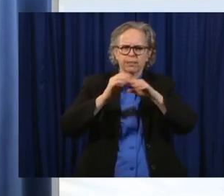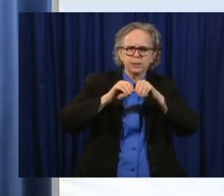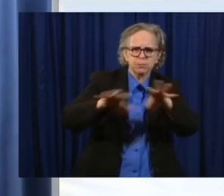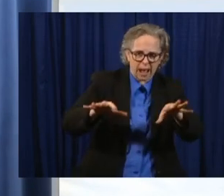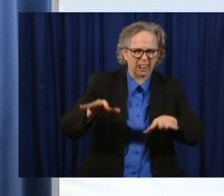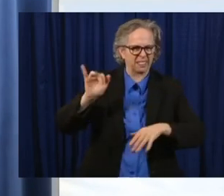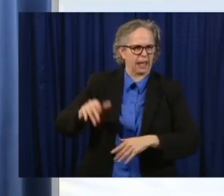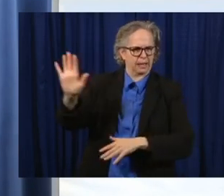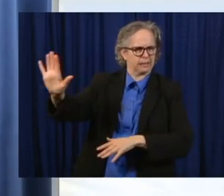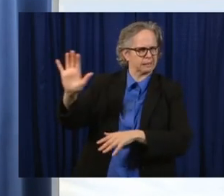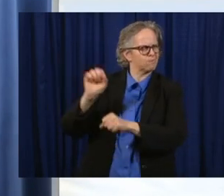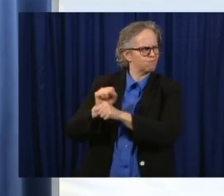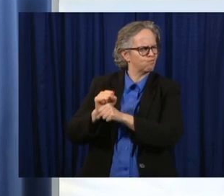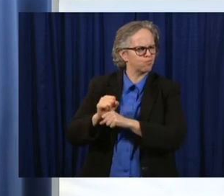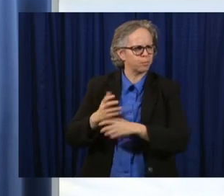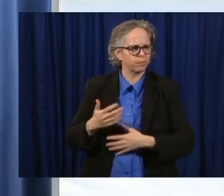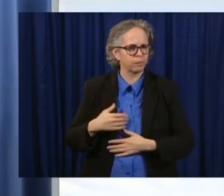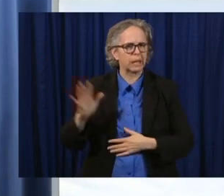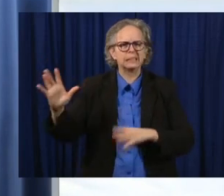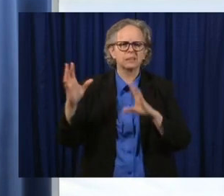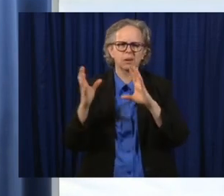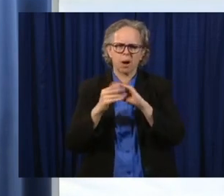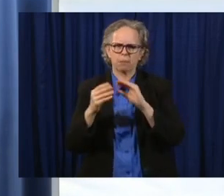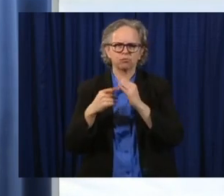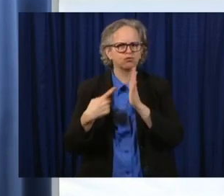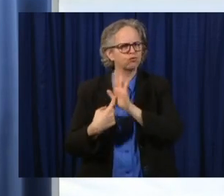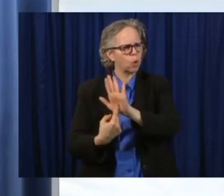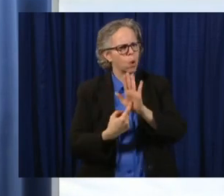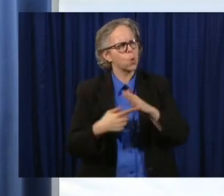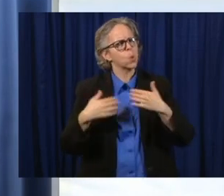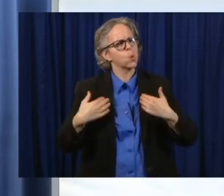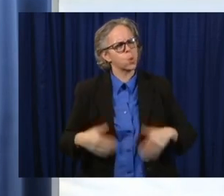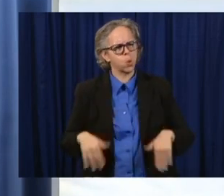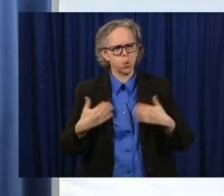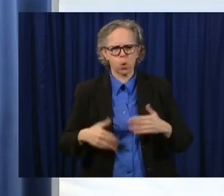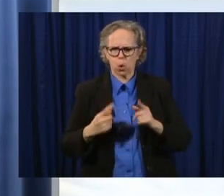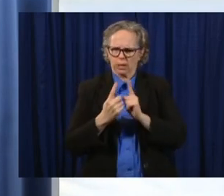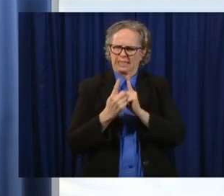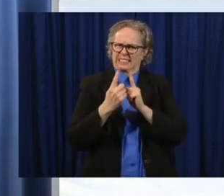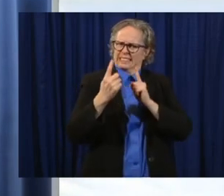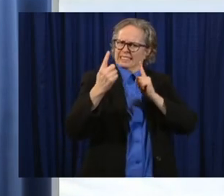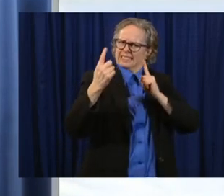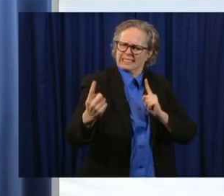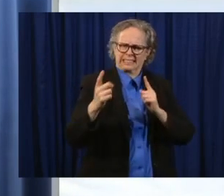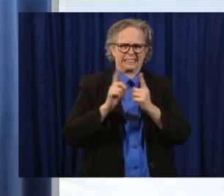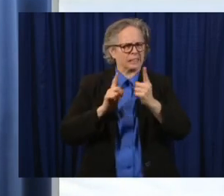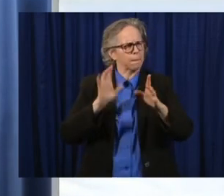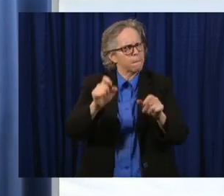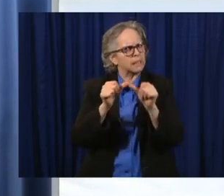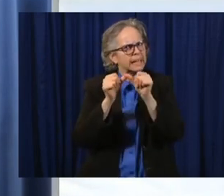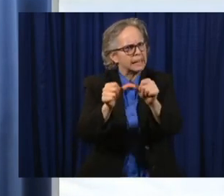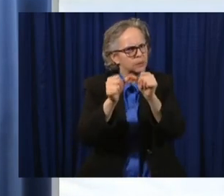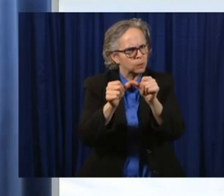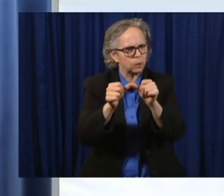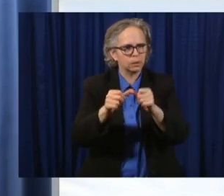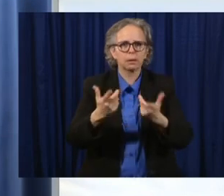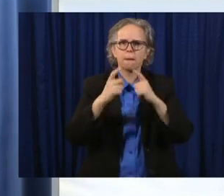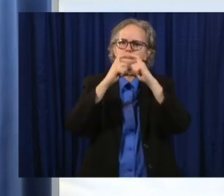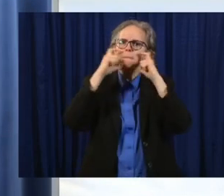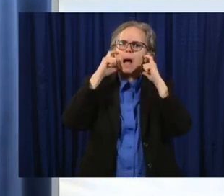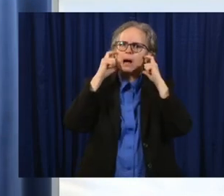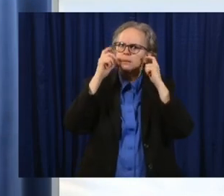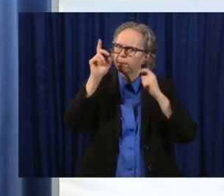how vital it is that we continue our efforts at social distancing, wearing masks, washing